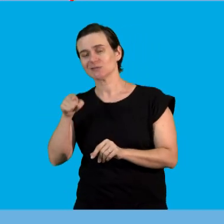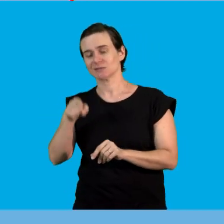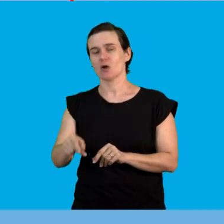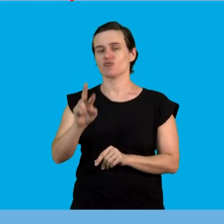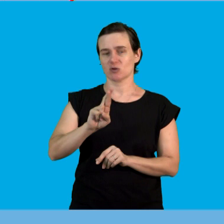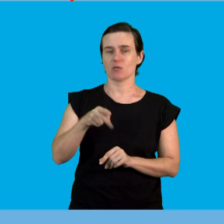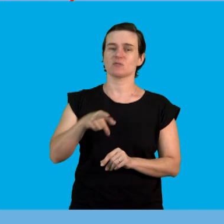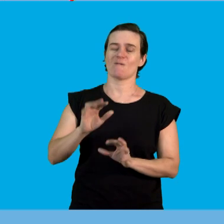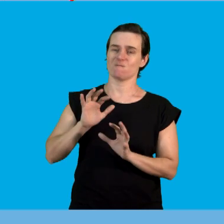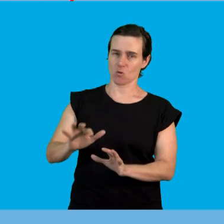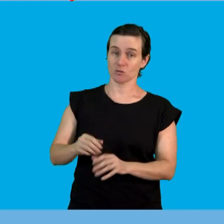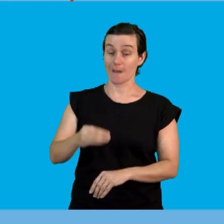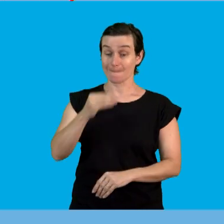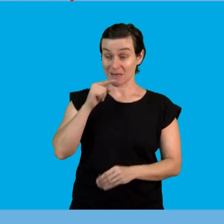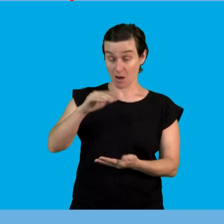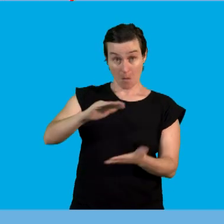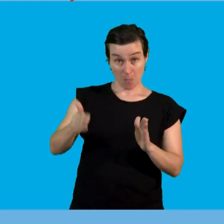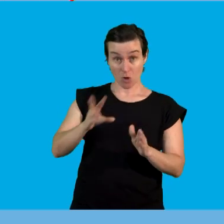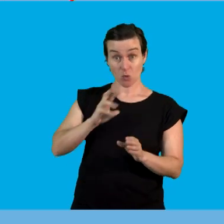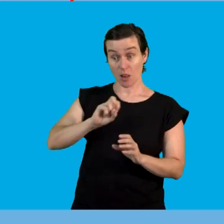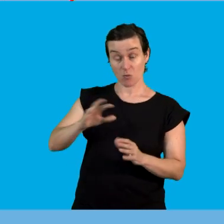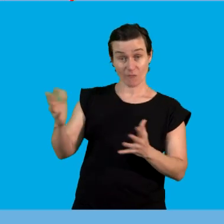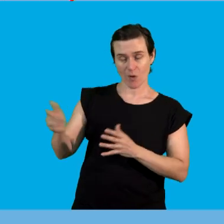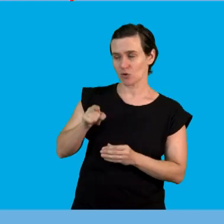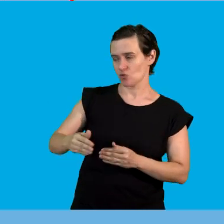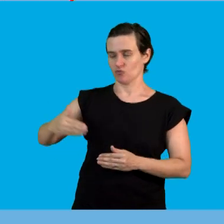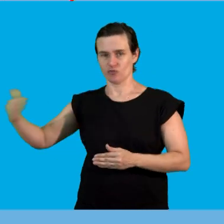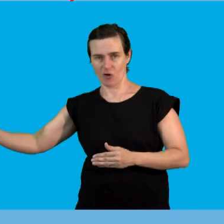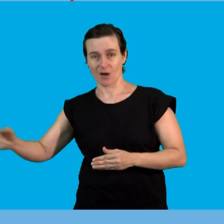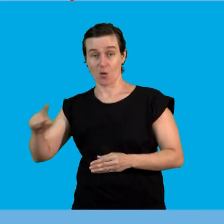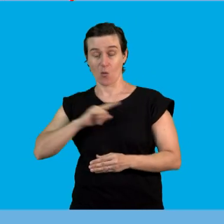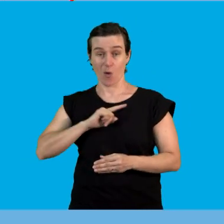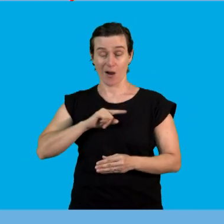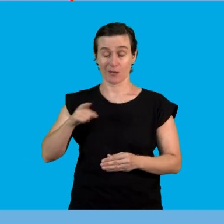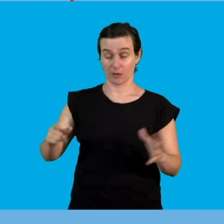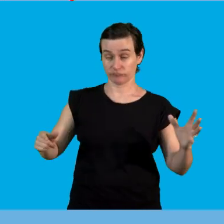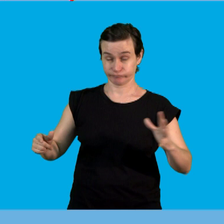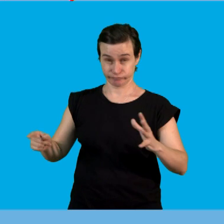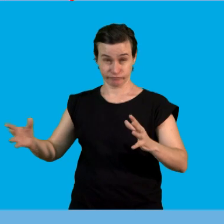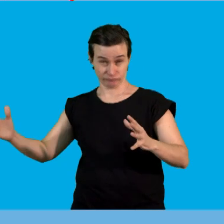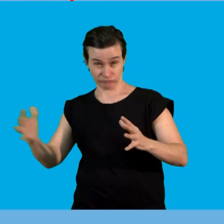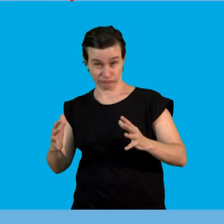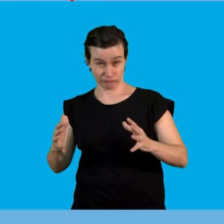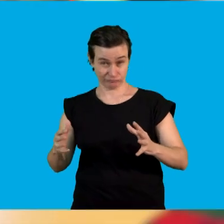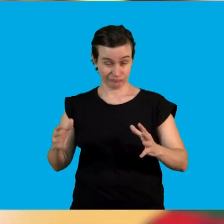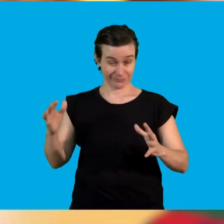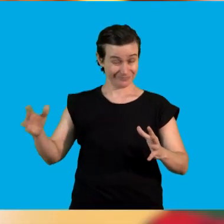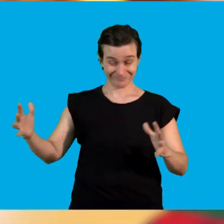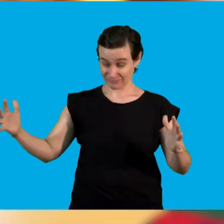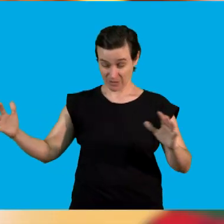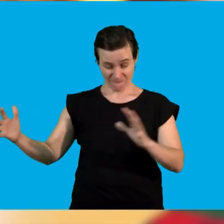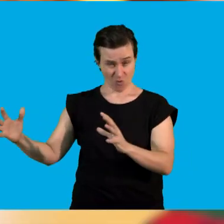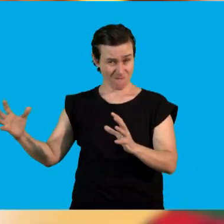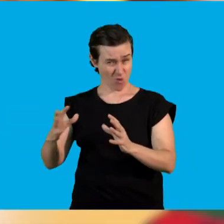means the object will now move to the right, because initially it was stationary and 2 forces were applied onto it, and those